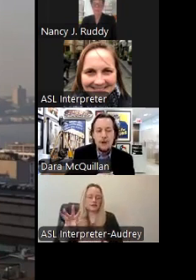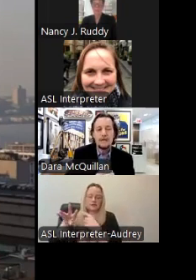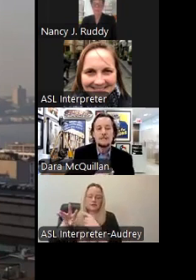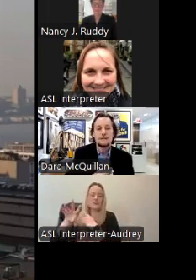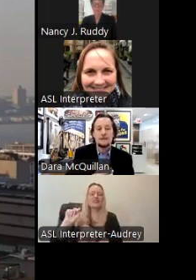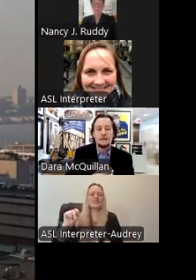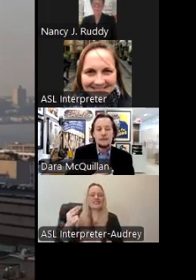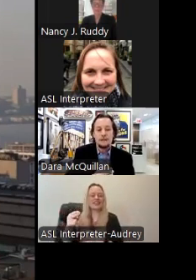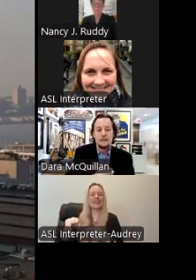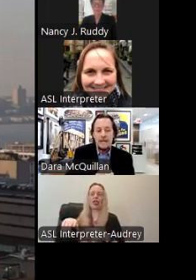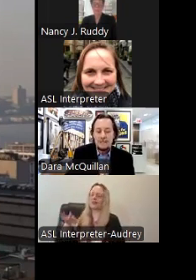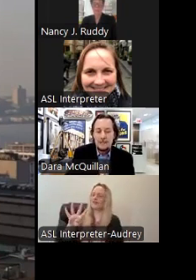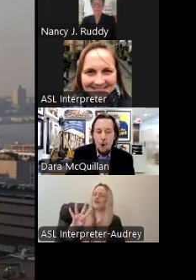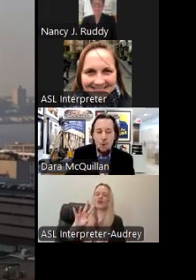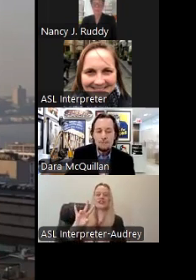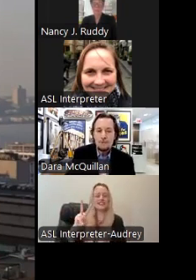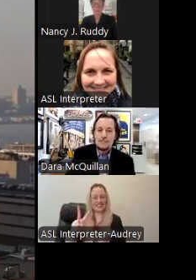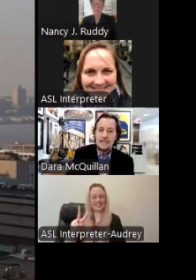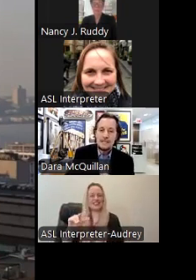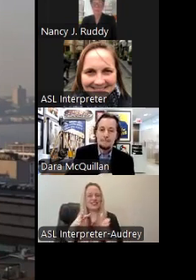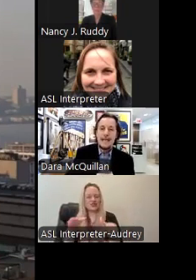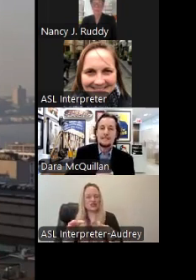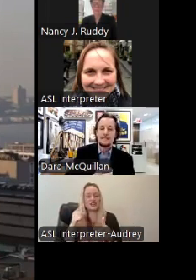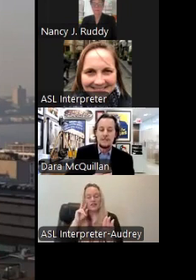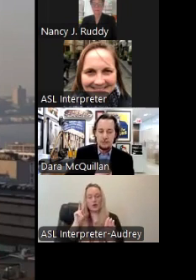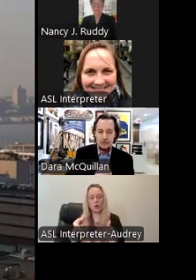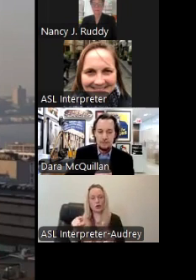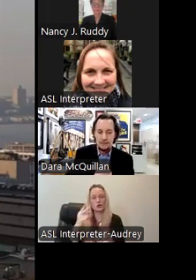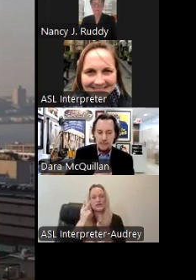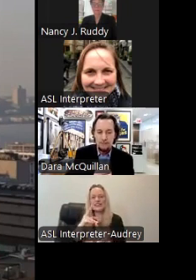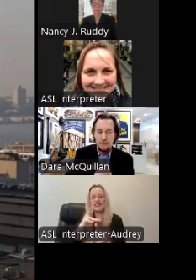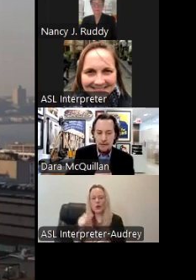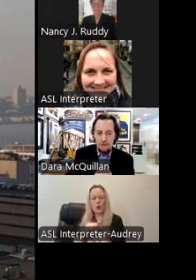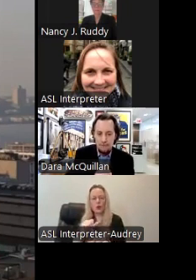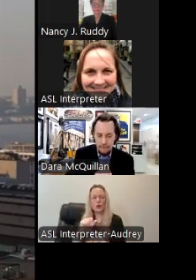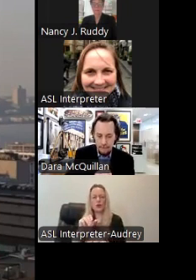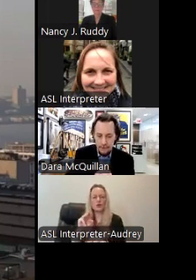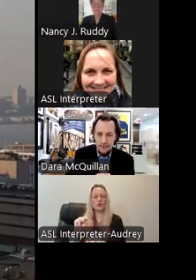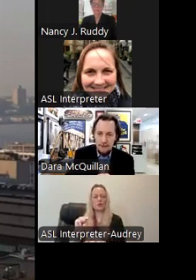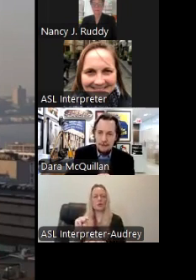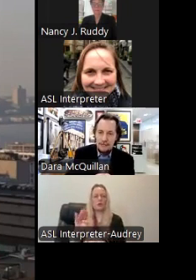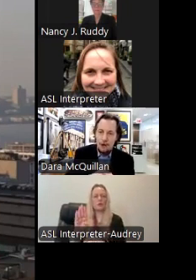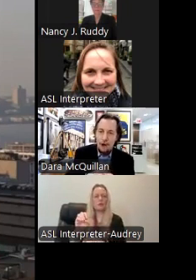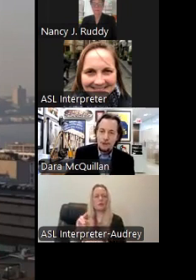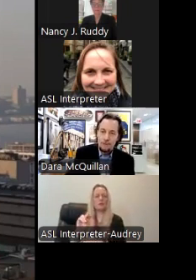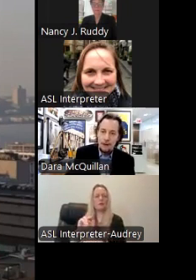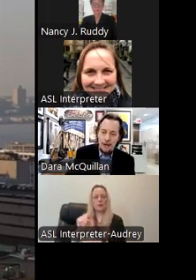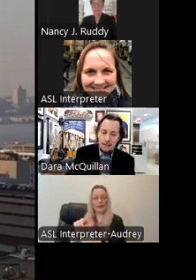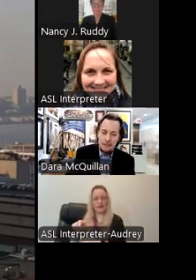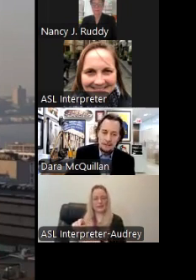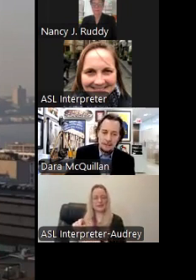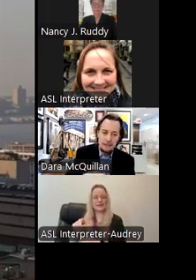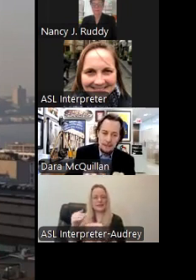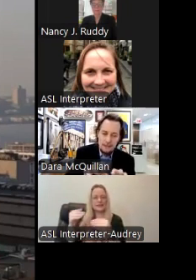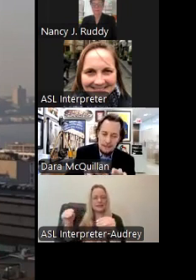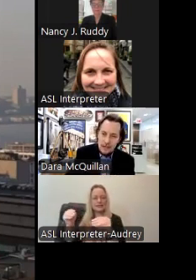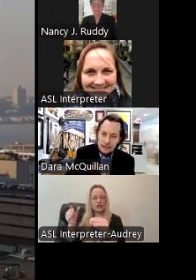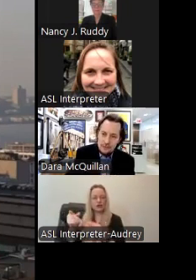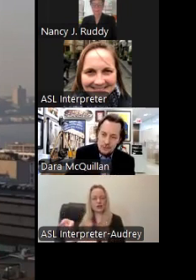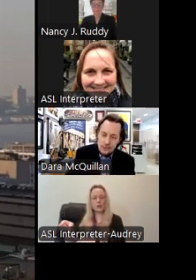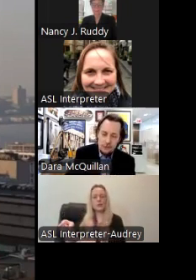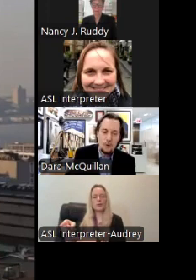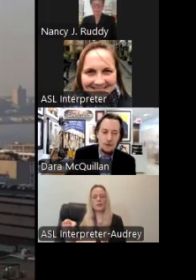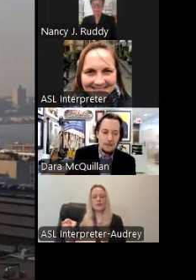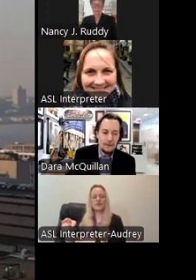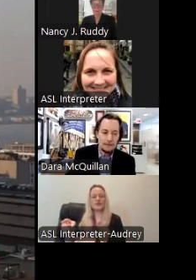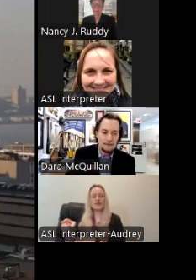bottom right, that's the old Mercedes-Benz dealership that some of you may remember that occupied the site